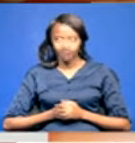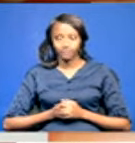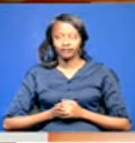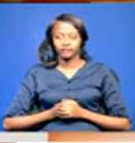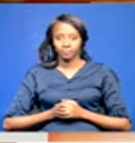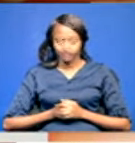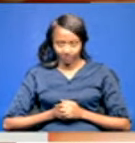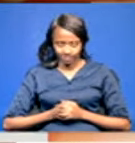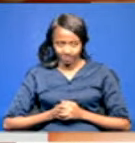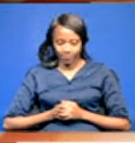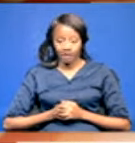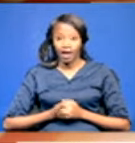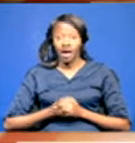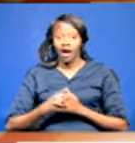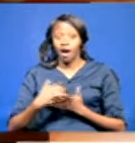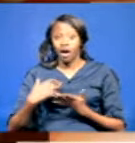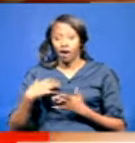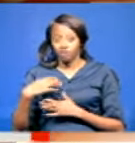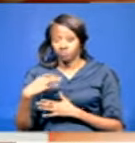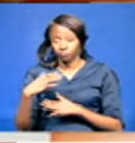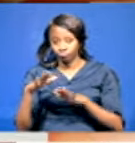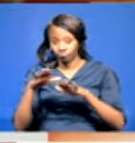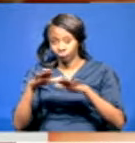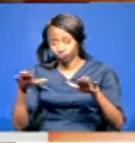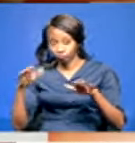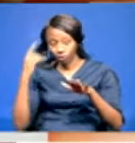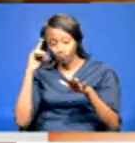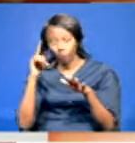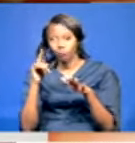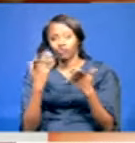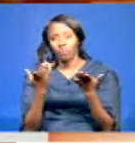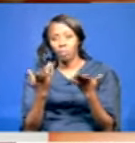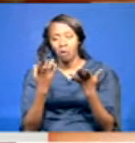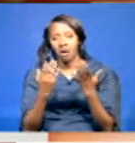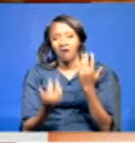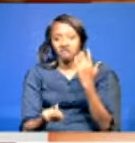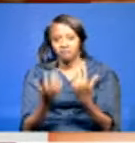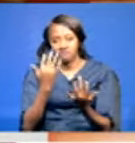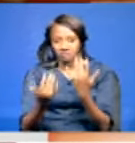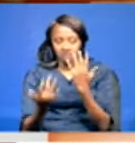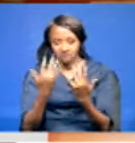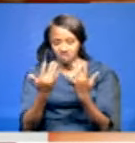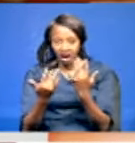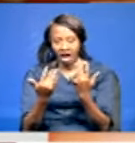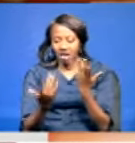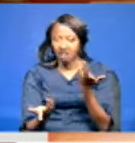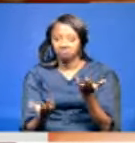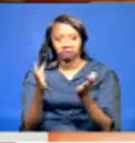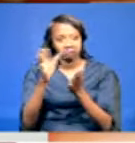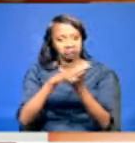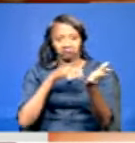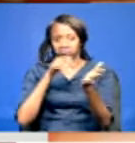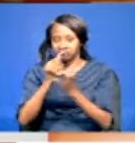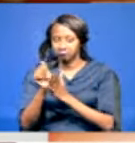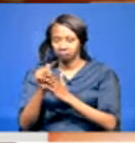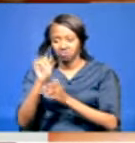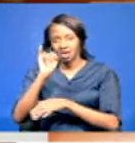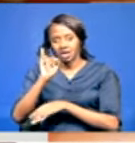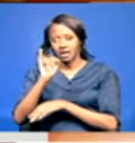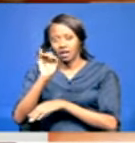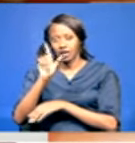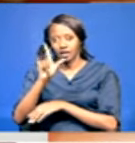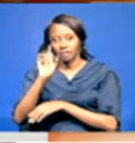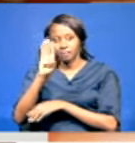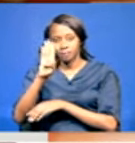Property of unknown value was destroyed after a fire raised down several business premises at Ilbisil town on Sunday night.